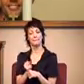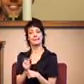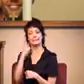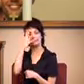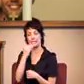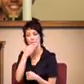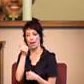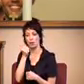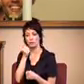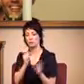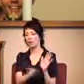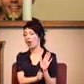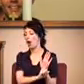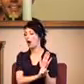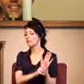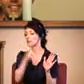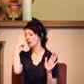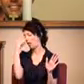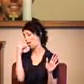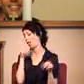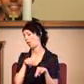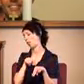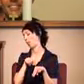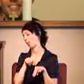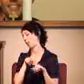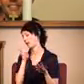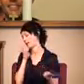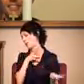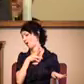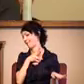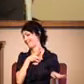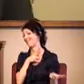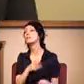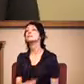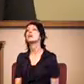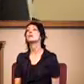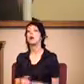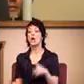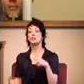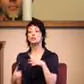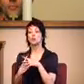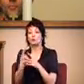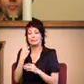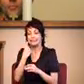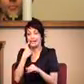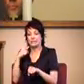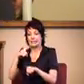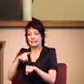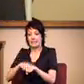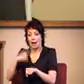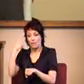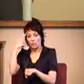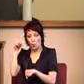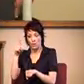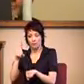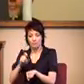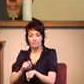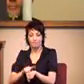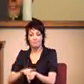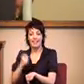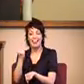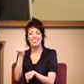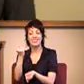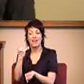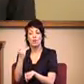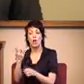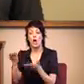alarm. Texted Reverend Neil. Anyway, I showed up just in time for the 11 o'clock to start. It